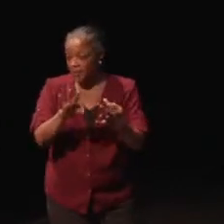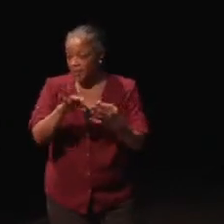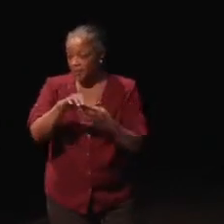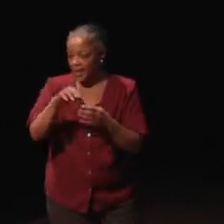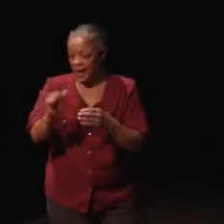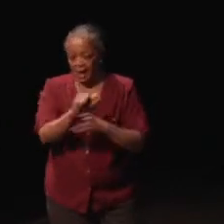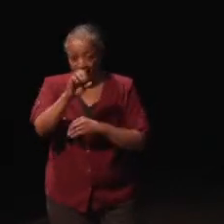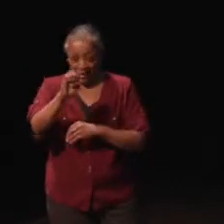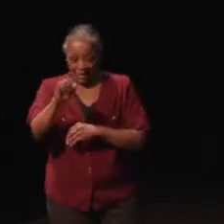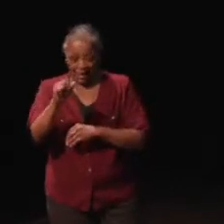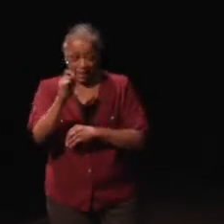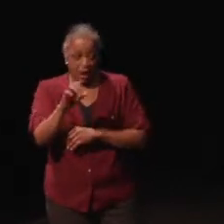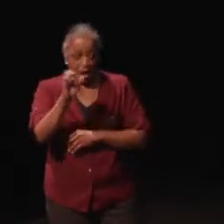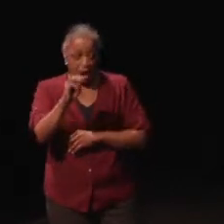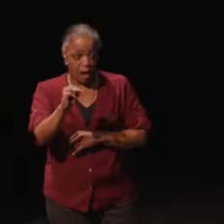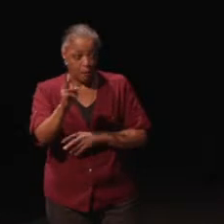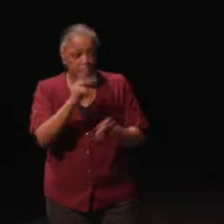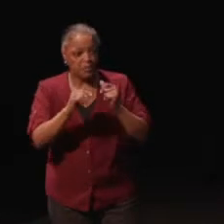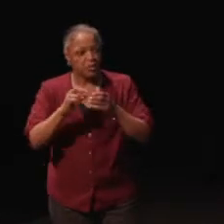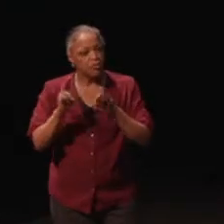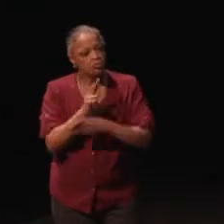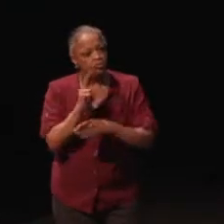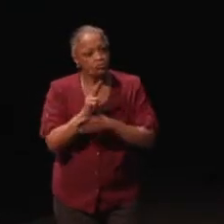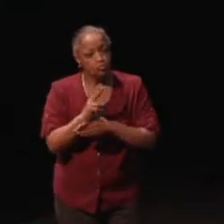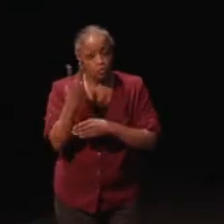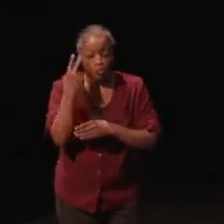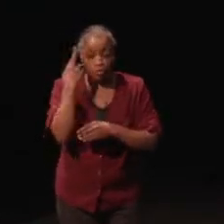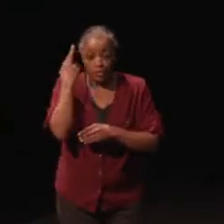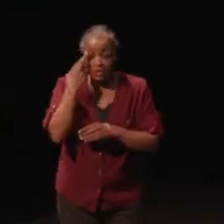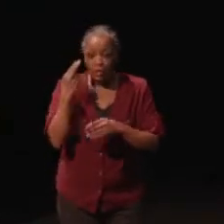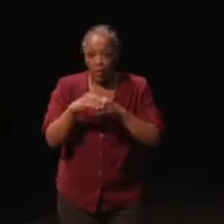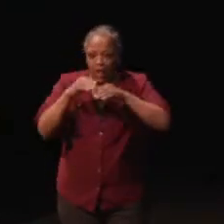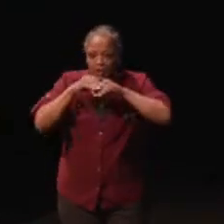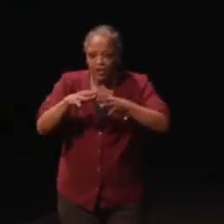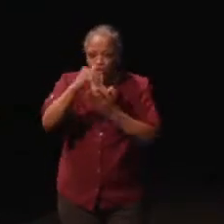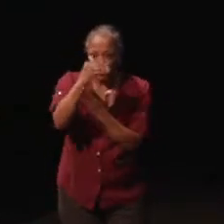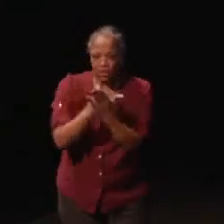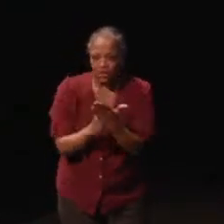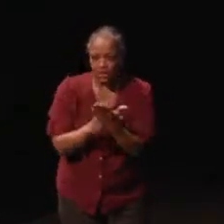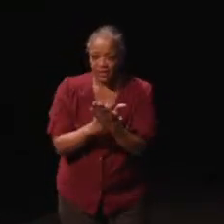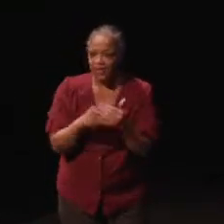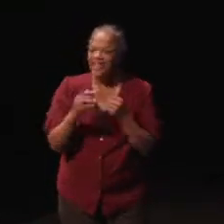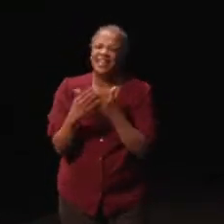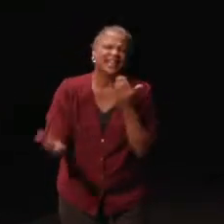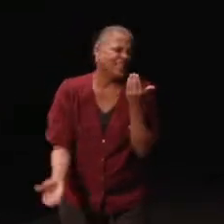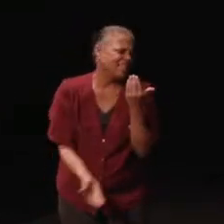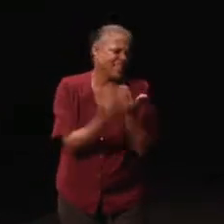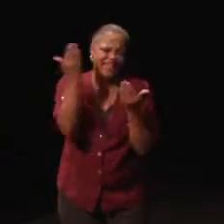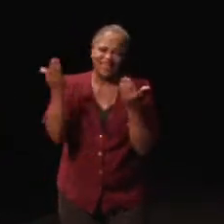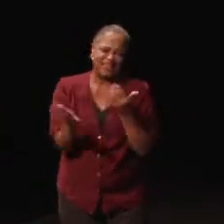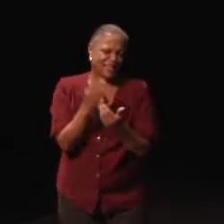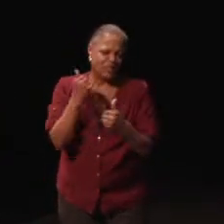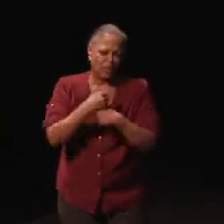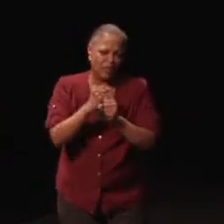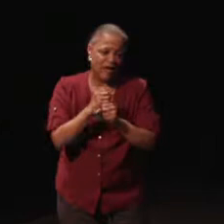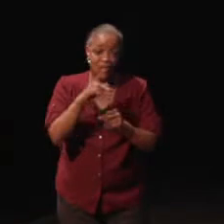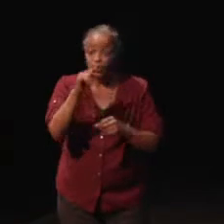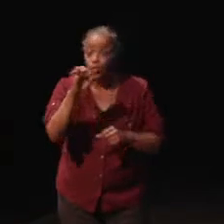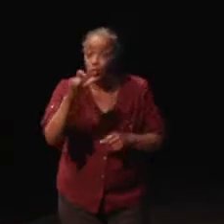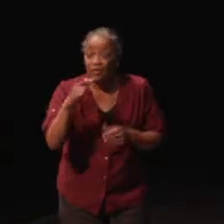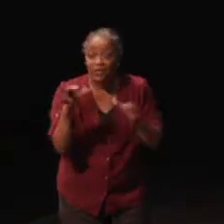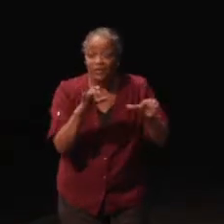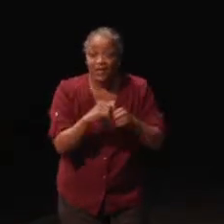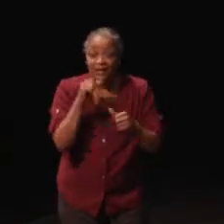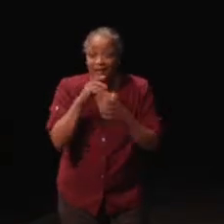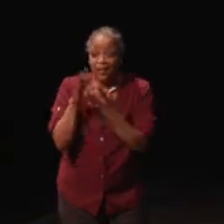I allowed people to use. There's 2 reasons it's a distribution list. One, it was super easy to create. There's a tool that does it, and I